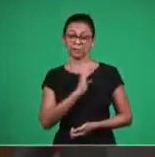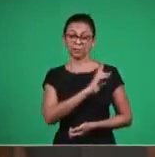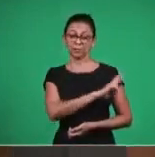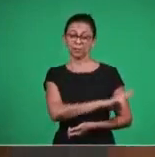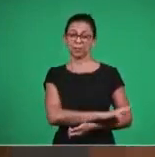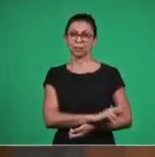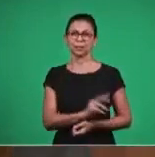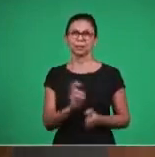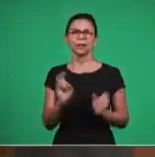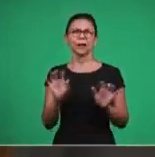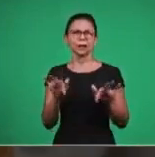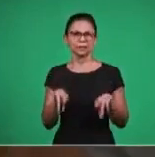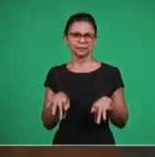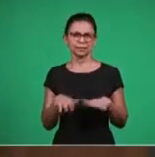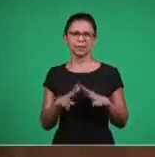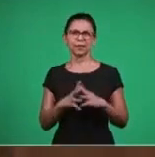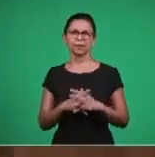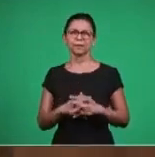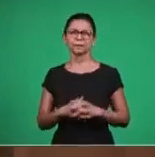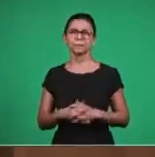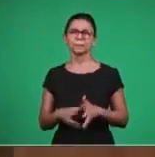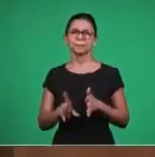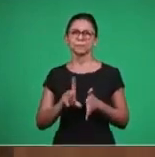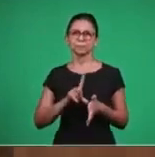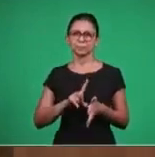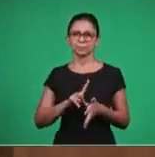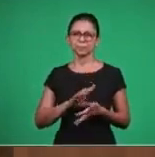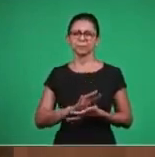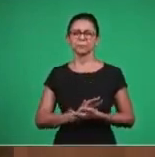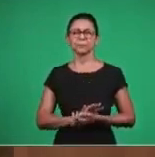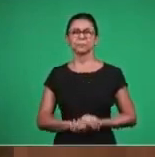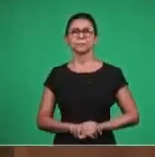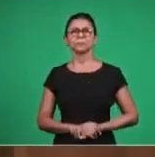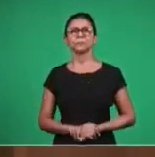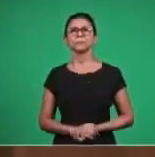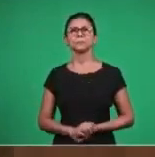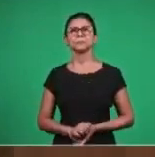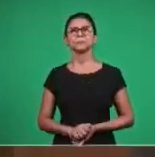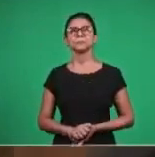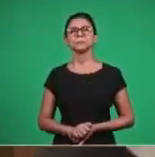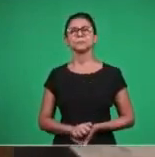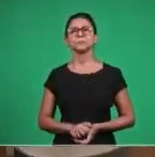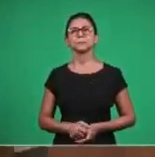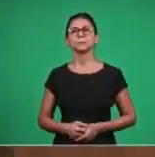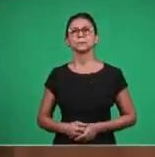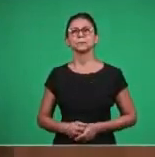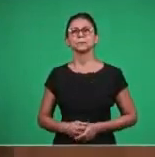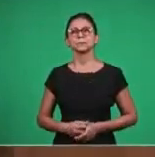here. So let us bring the message to a close. We're going to have a short word here.